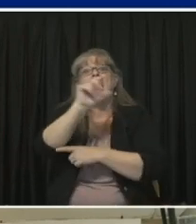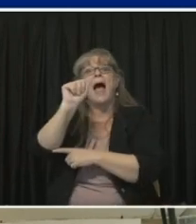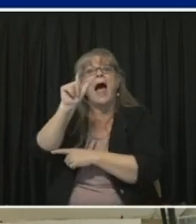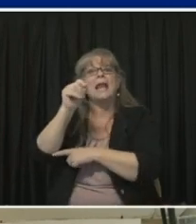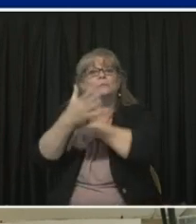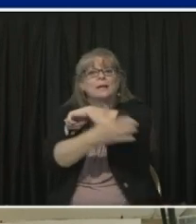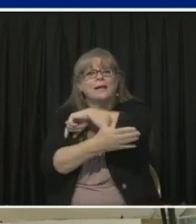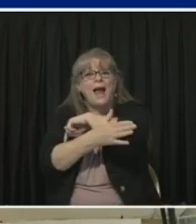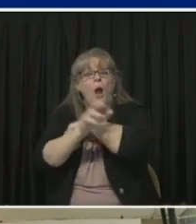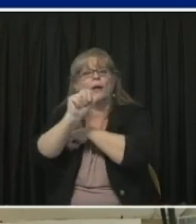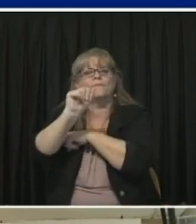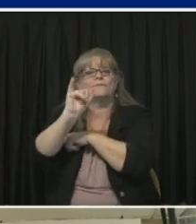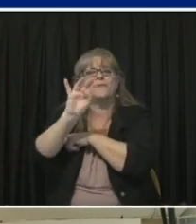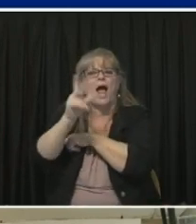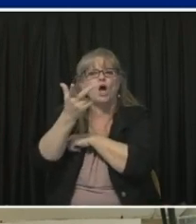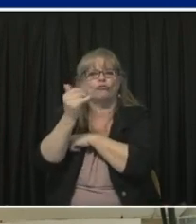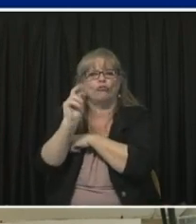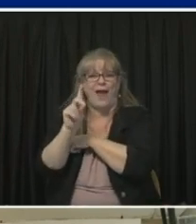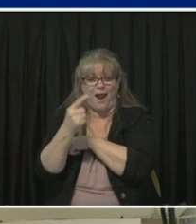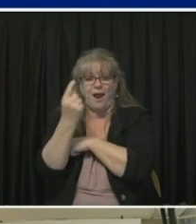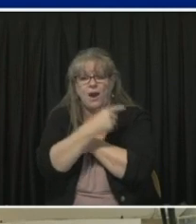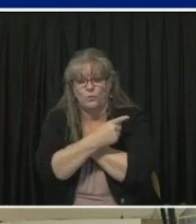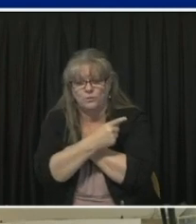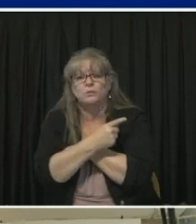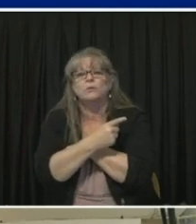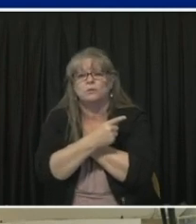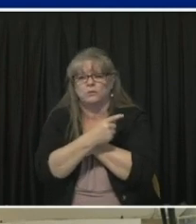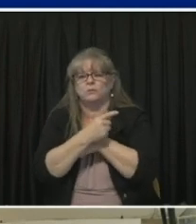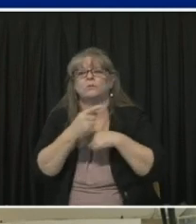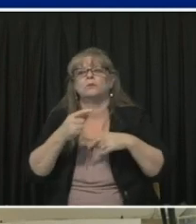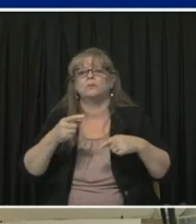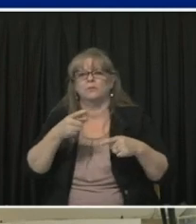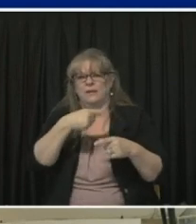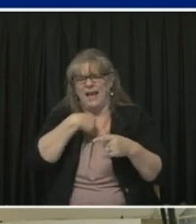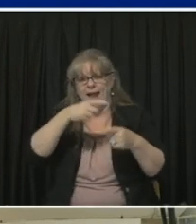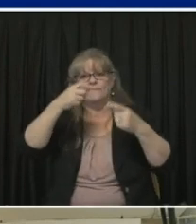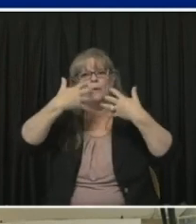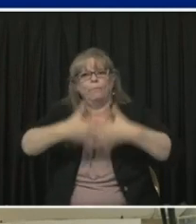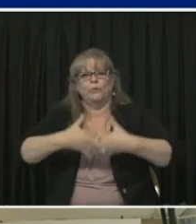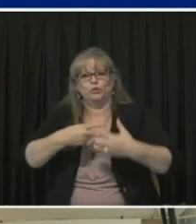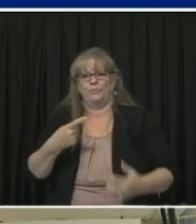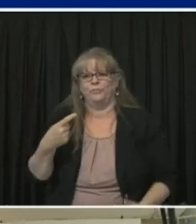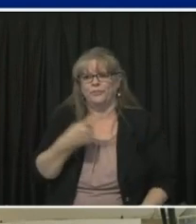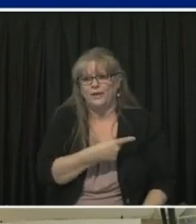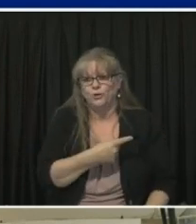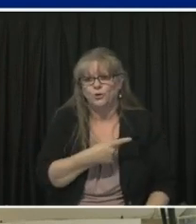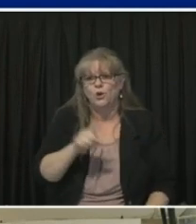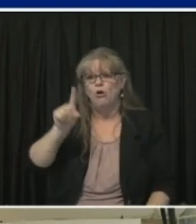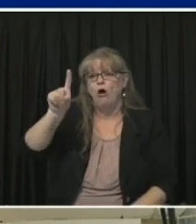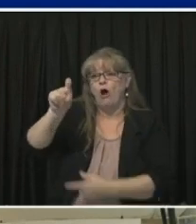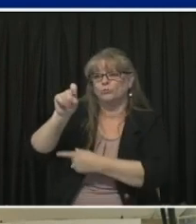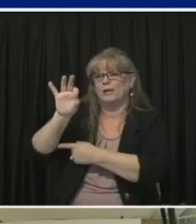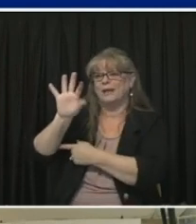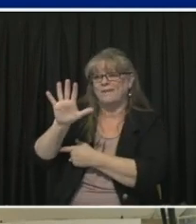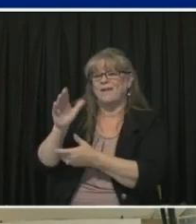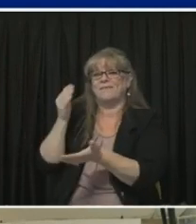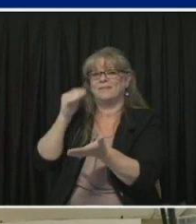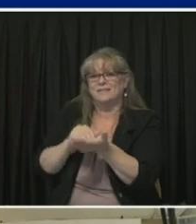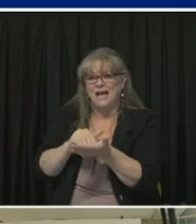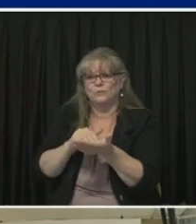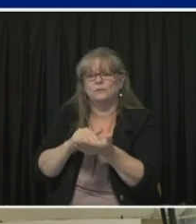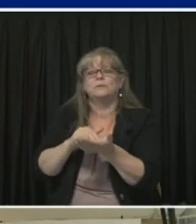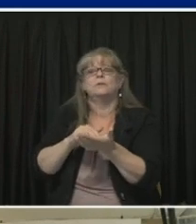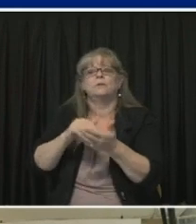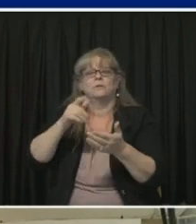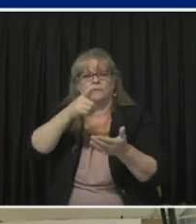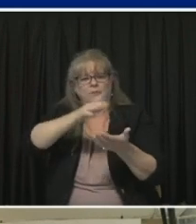sterilizing N95 masks every day for over 100 skilled nursing centers, hospitals, hospitals and other healthcare providers. And we got our second